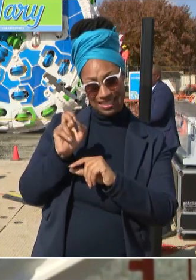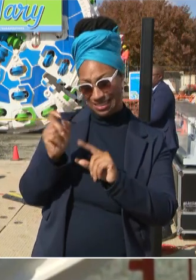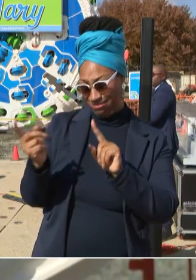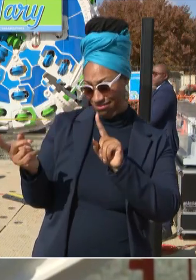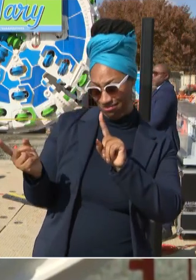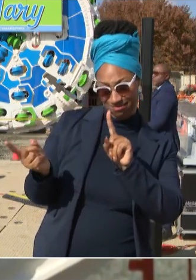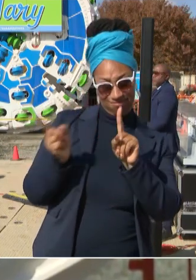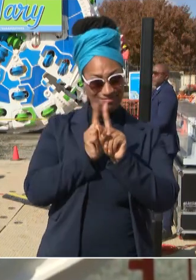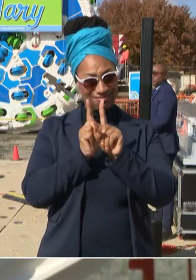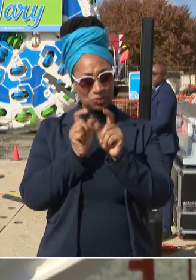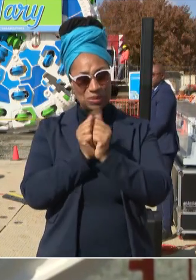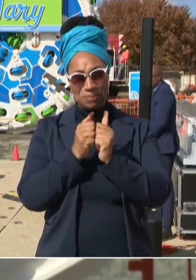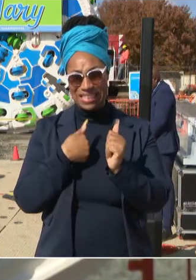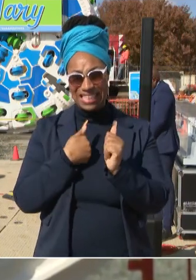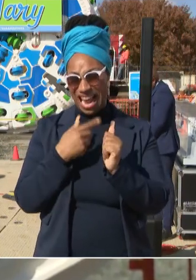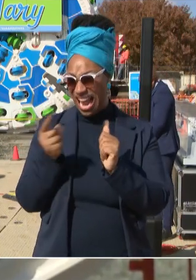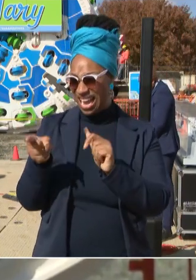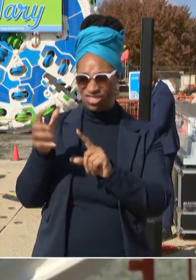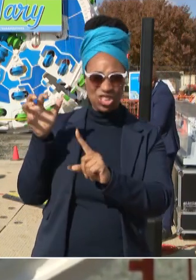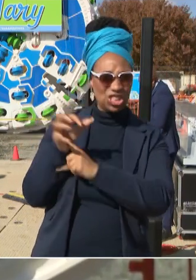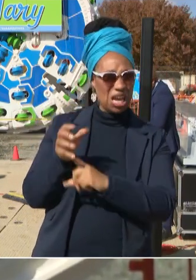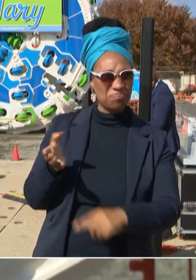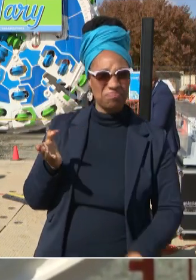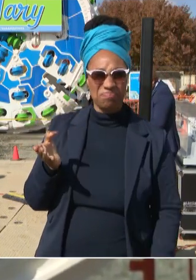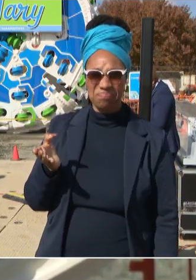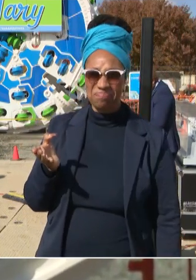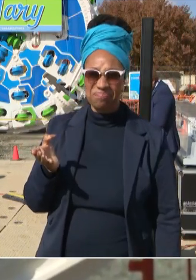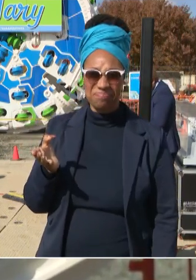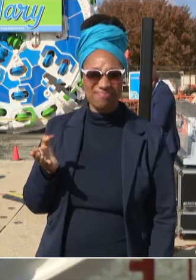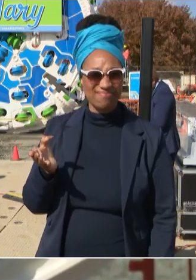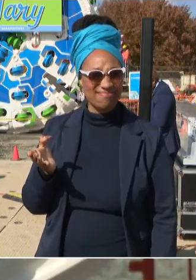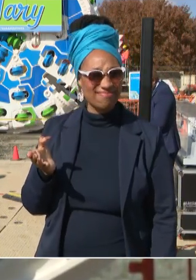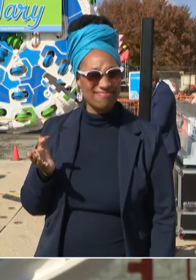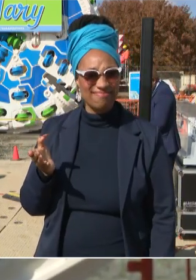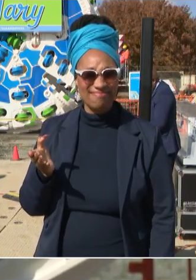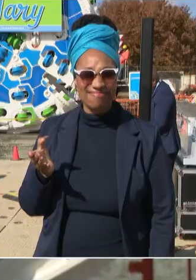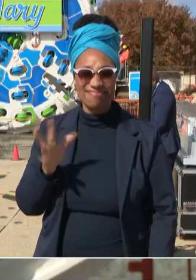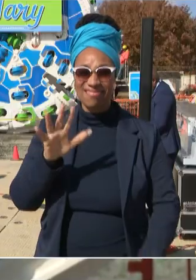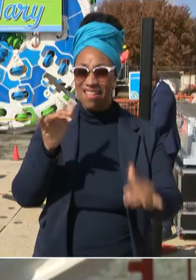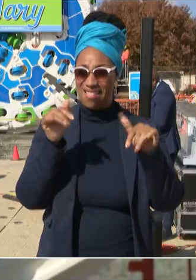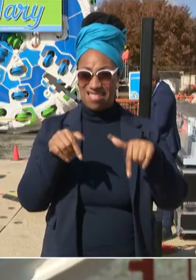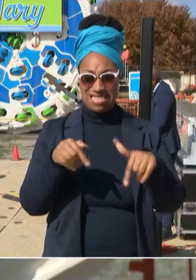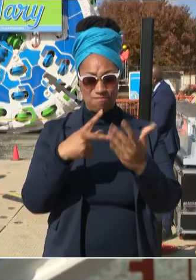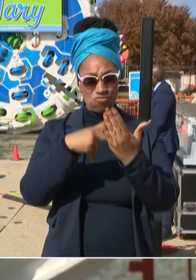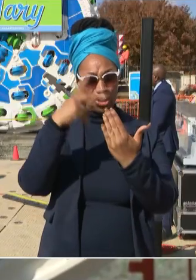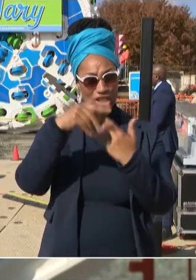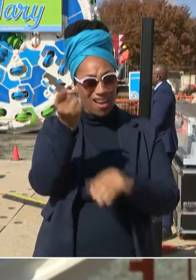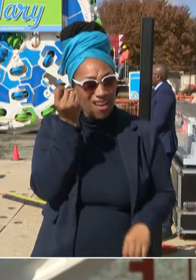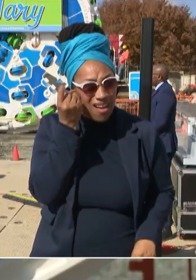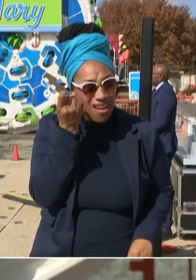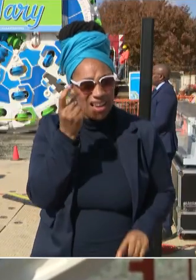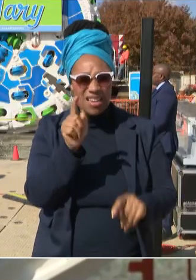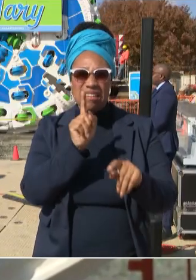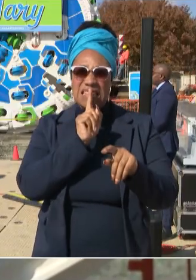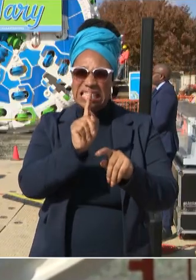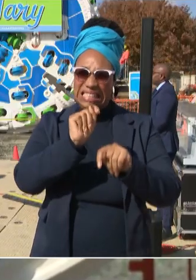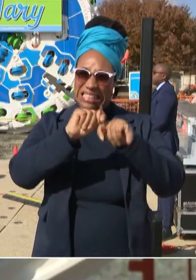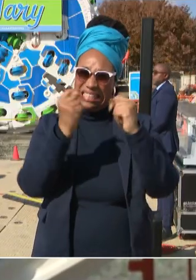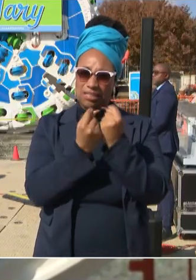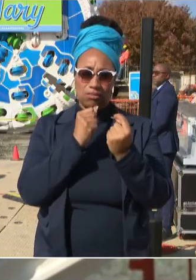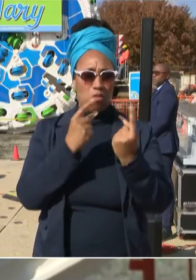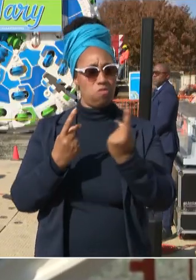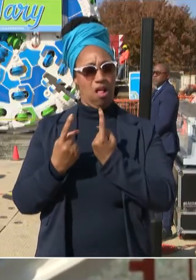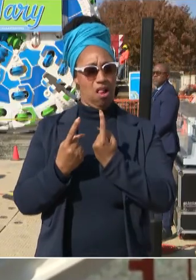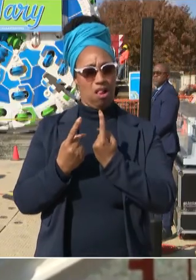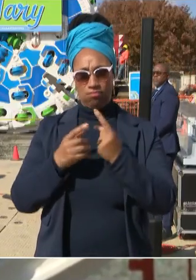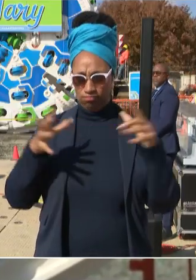that the credit of this project really belongs to Team Blue. Team Blue has really